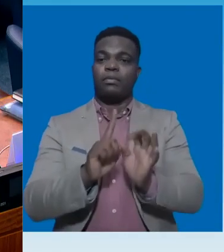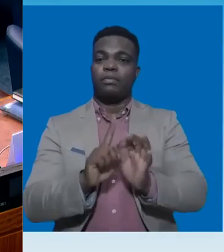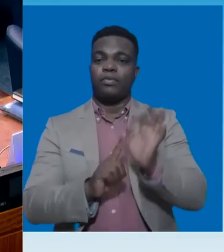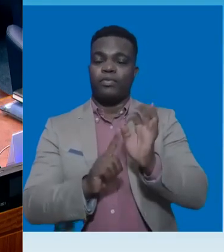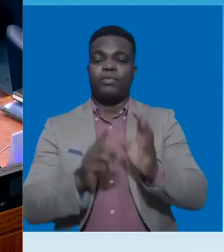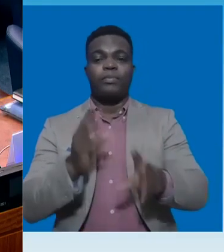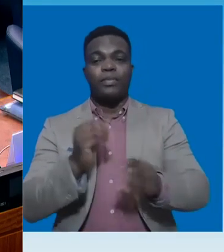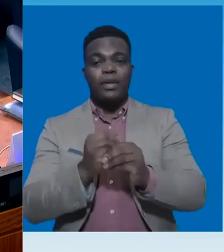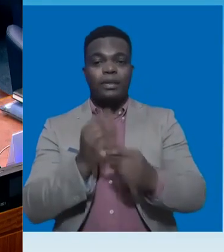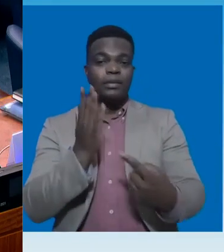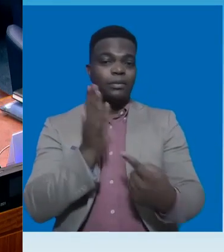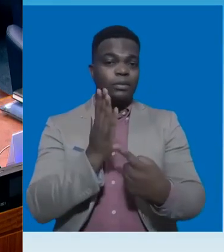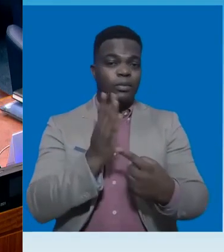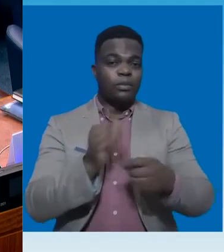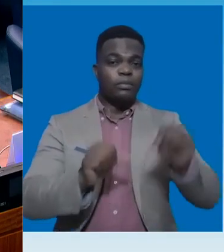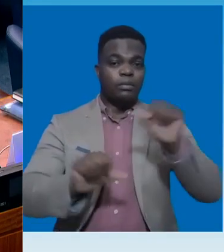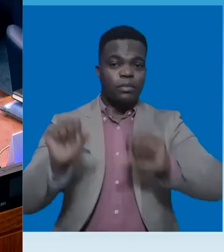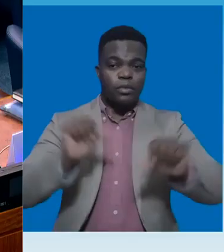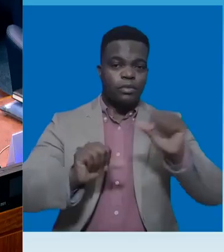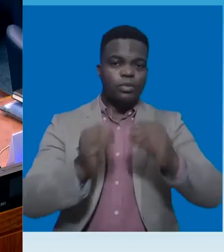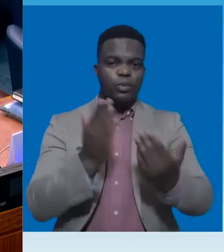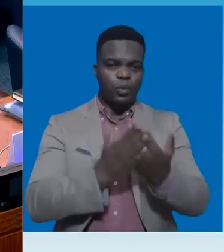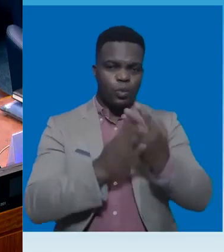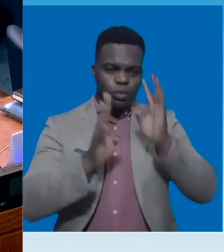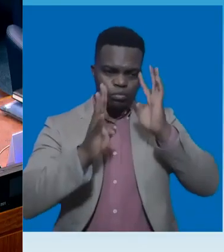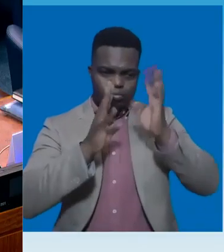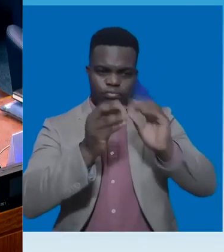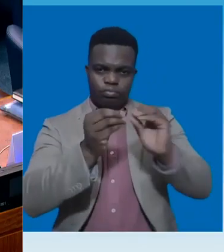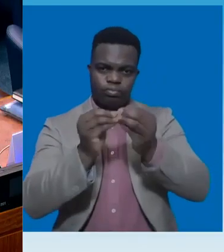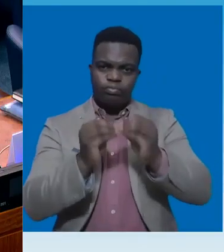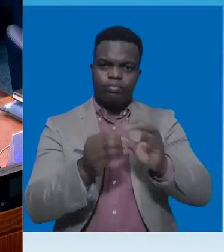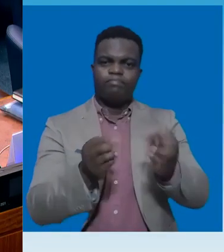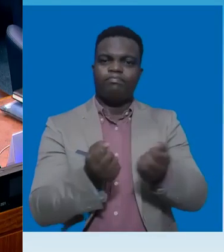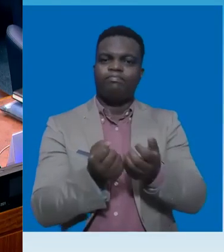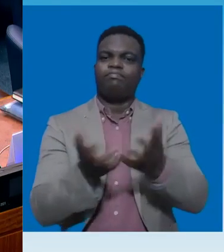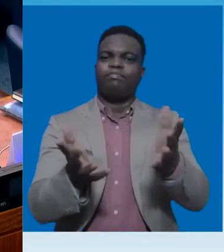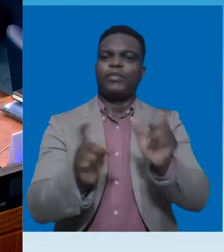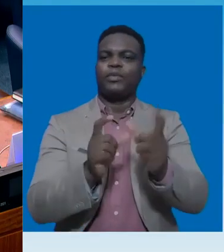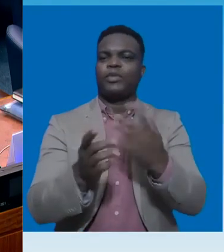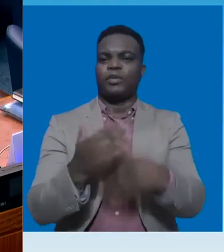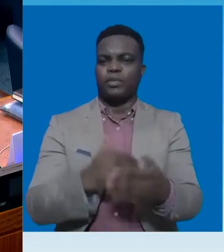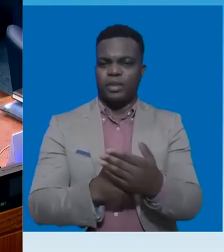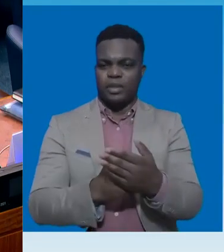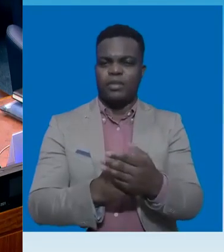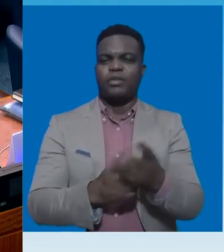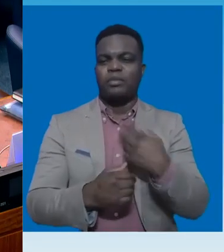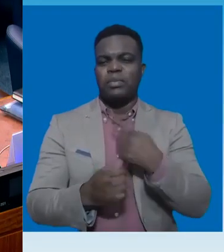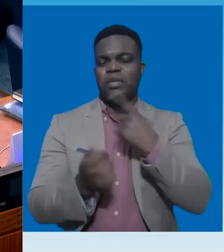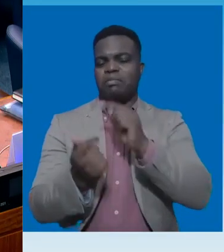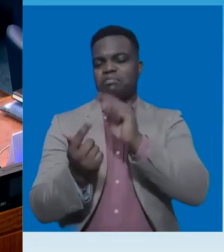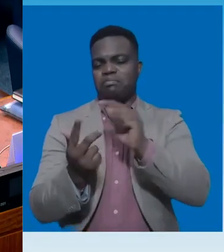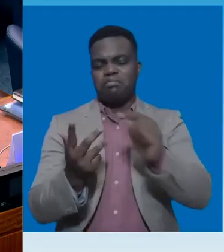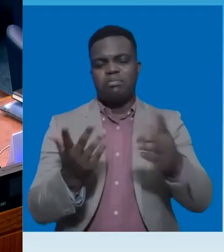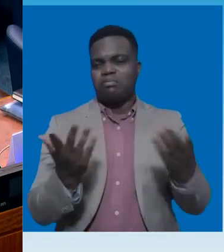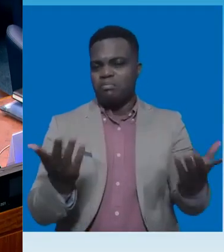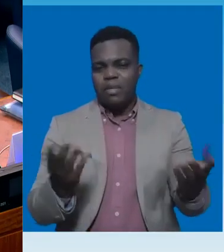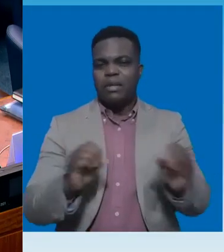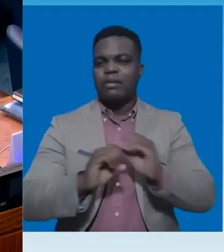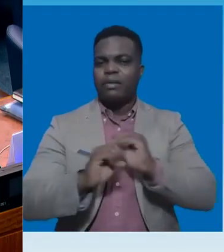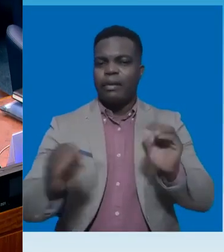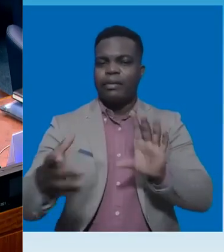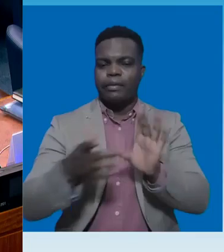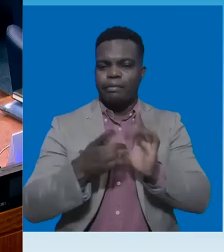And with that said, and as nothing about us without us goes, I'd like to invite